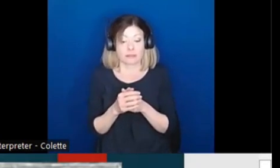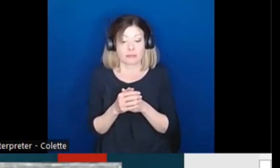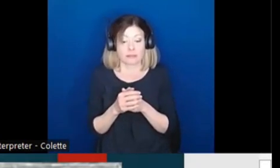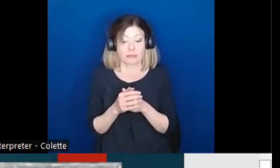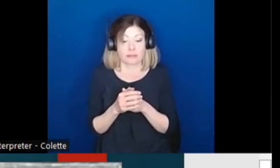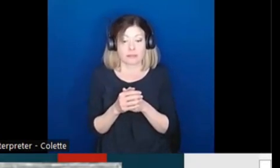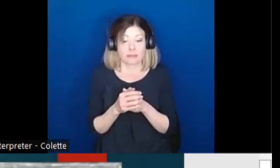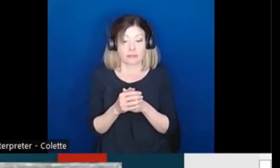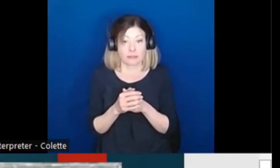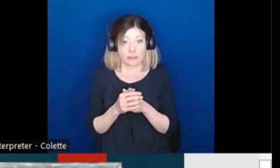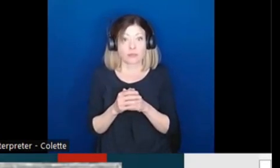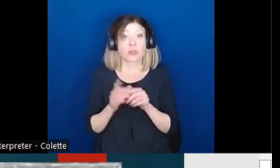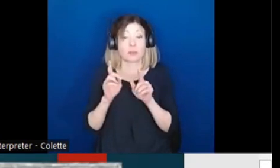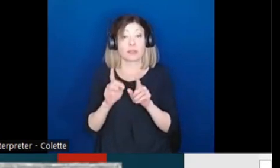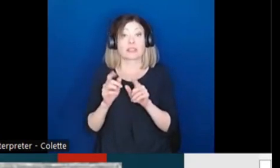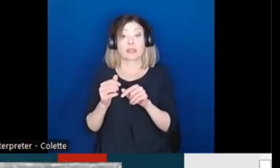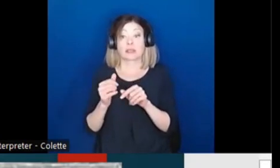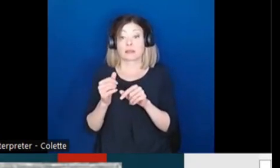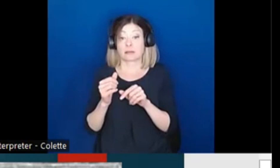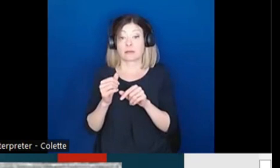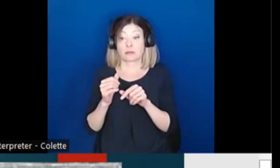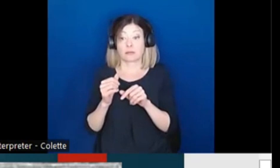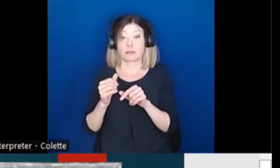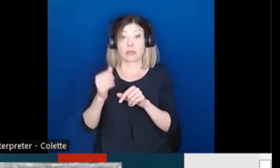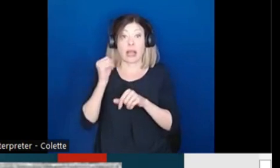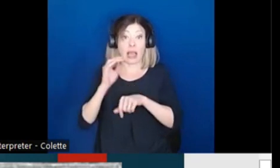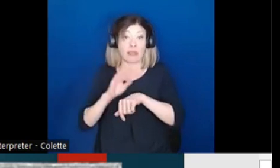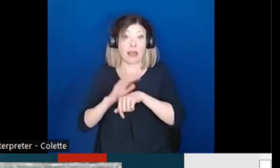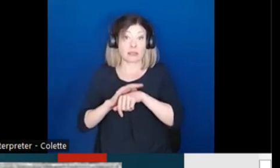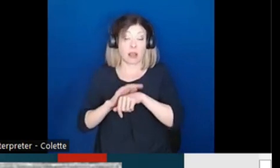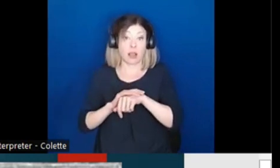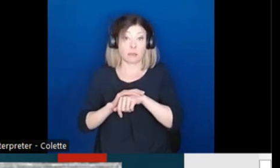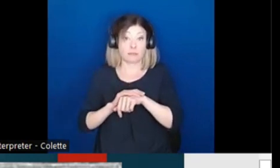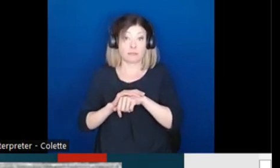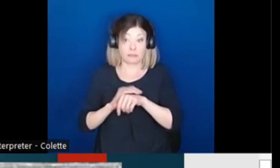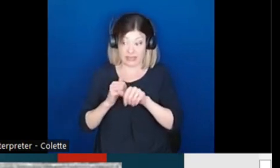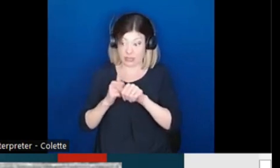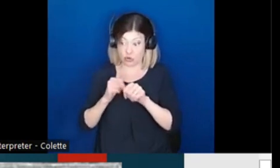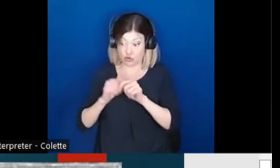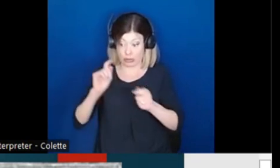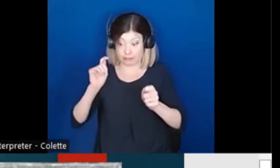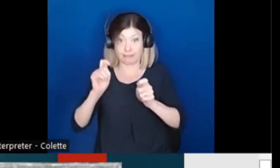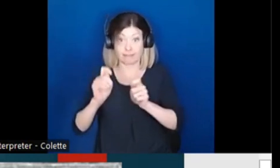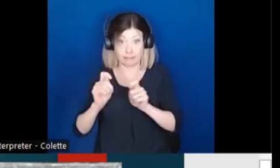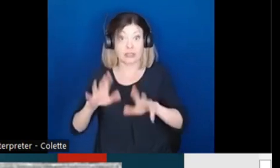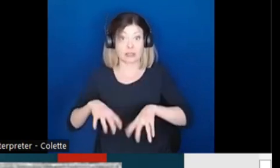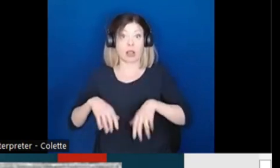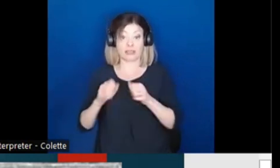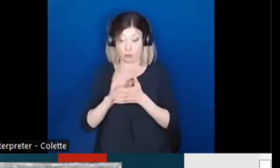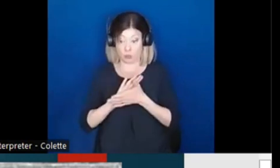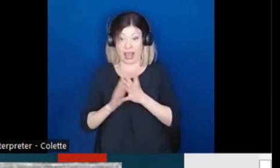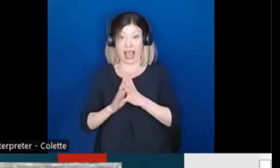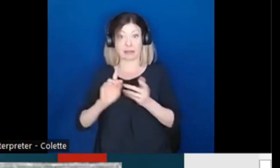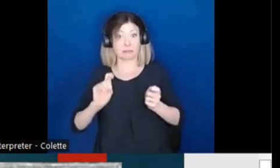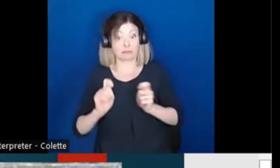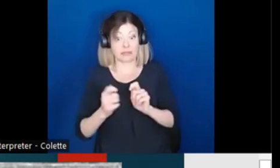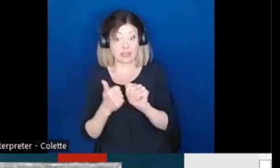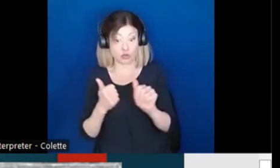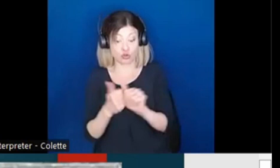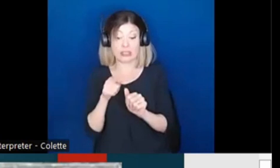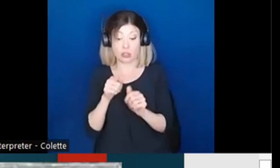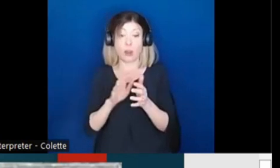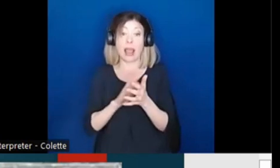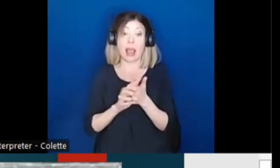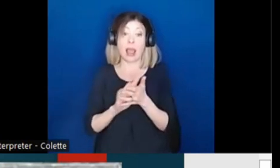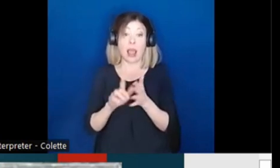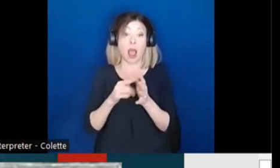From, the hand textile industry to mechanized. This is one of the earliest images of Haworth, and you can see